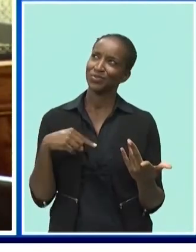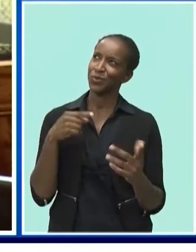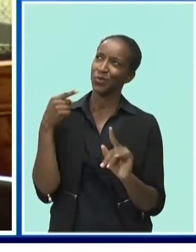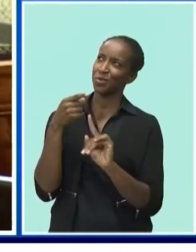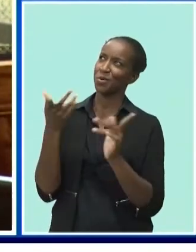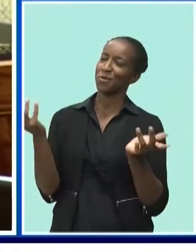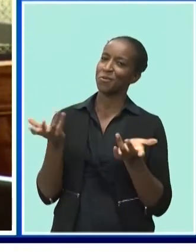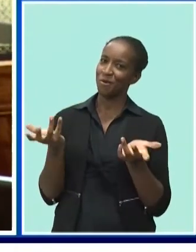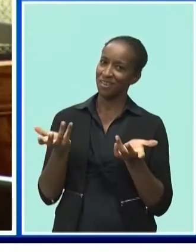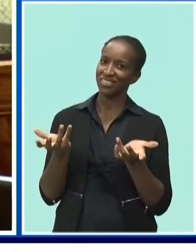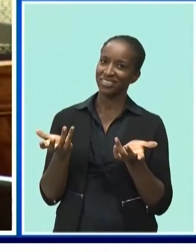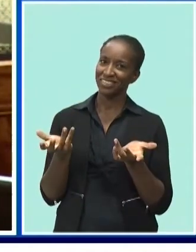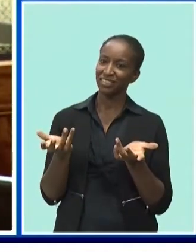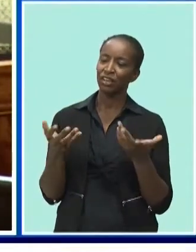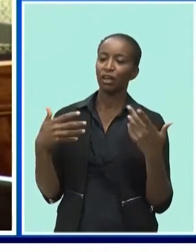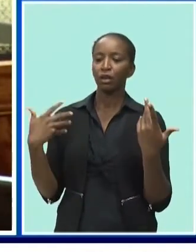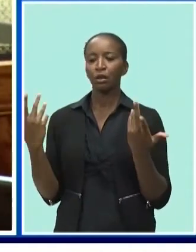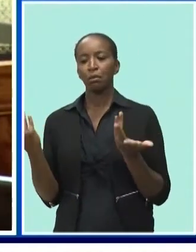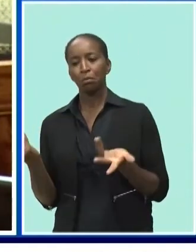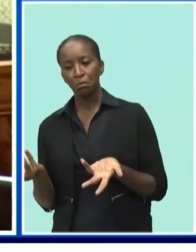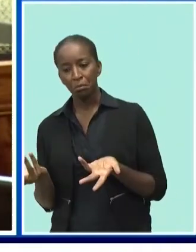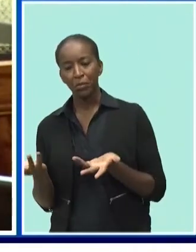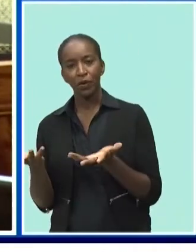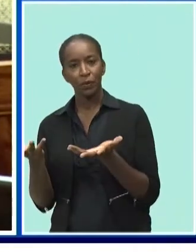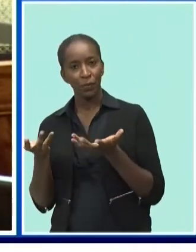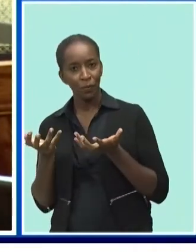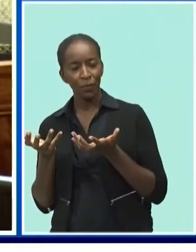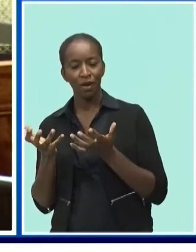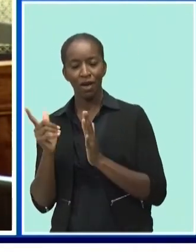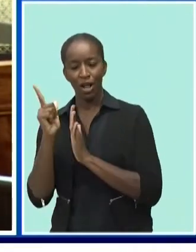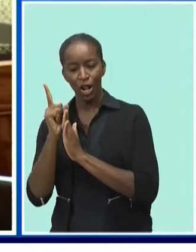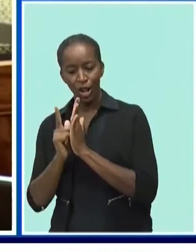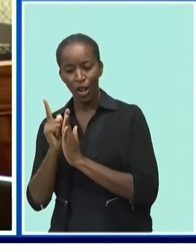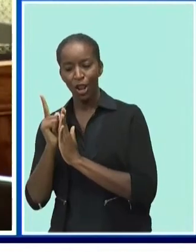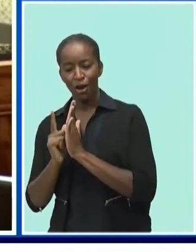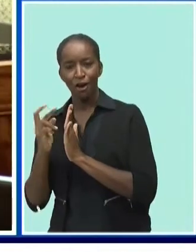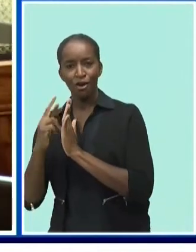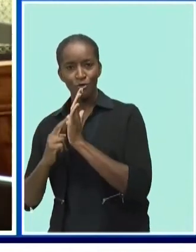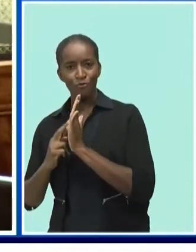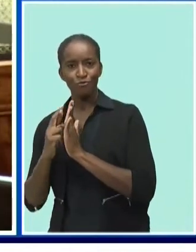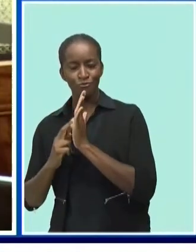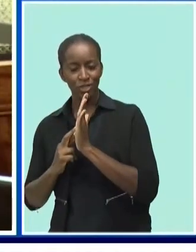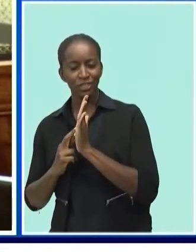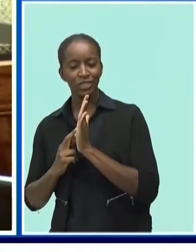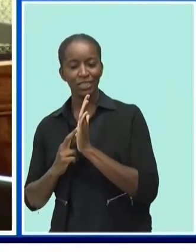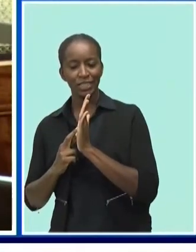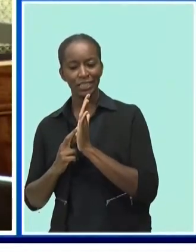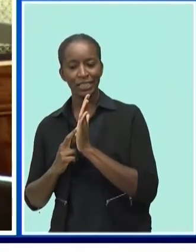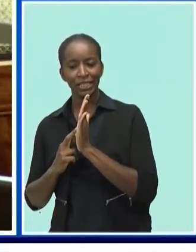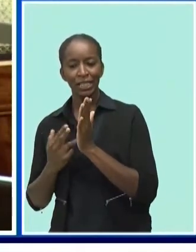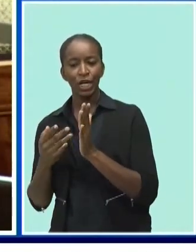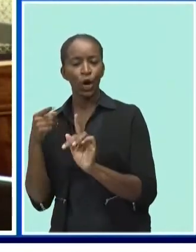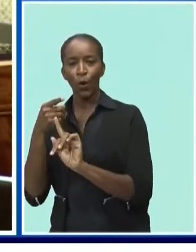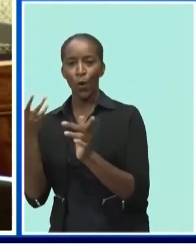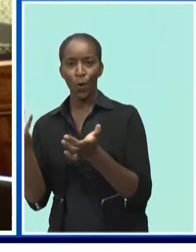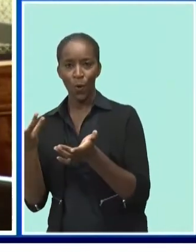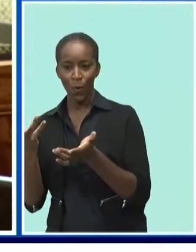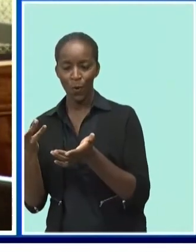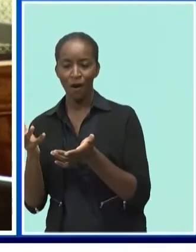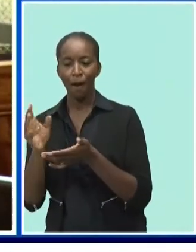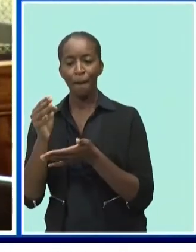here. On one hand, our regulations and our oversight are seeking to reduce our